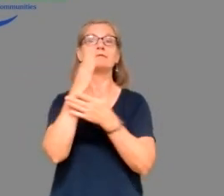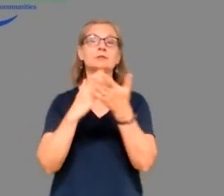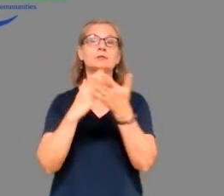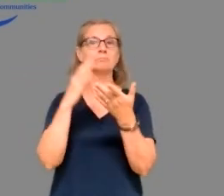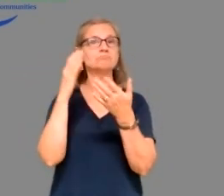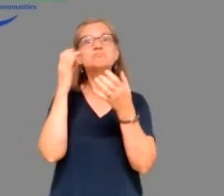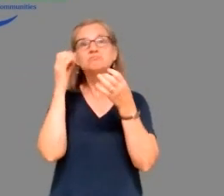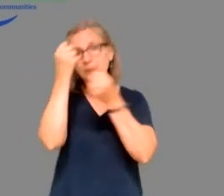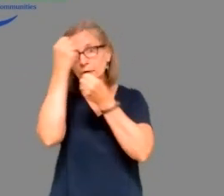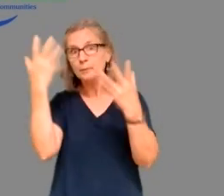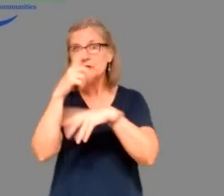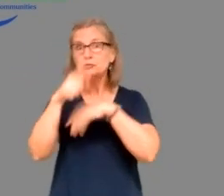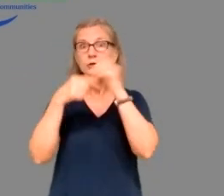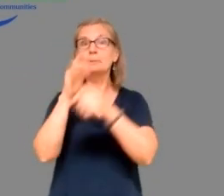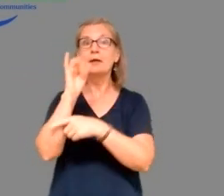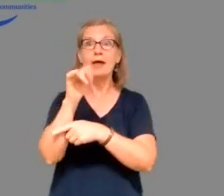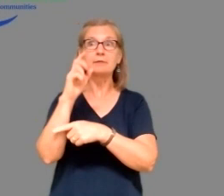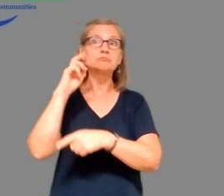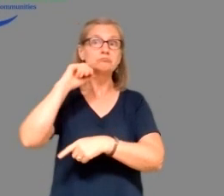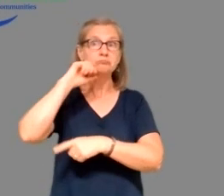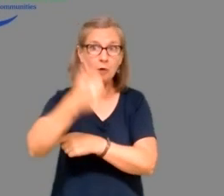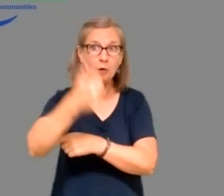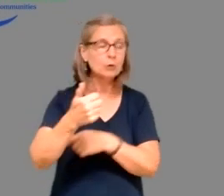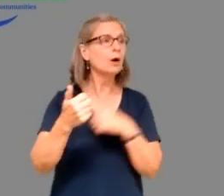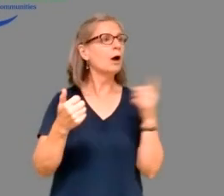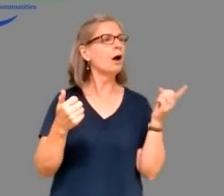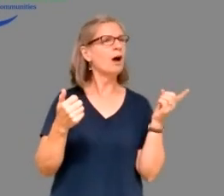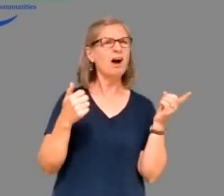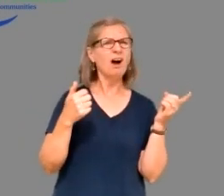I'm looking forward to it. Yeah, no, I think it's good.